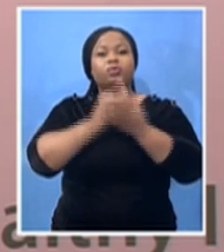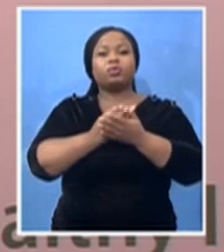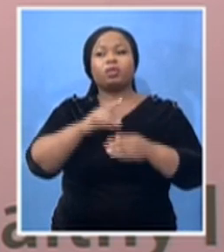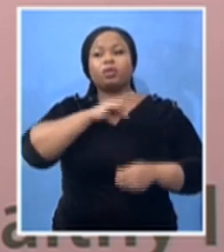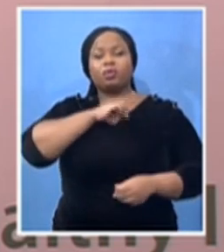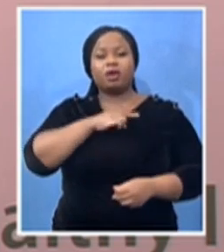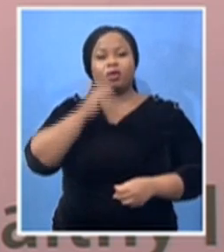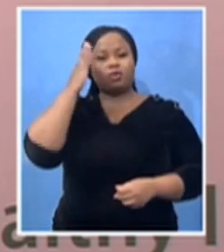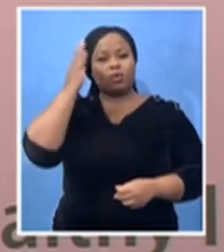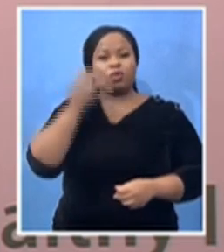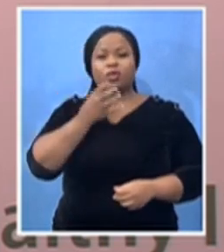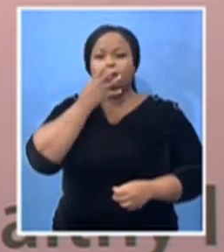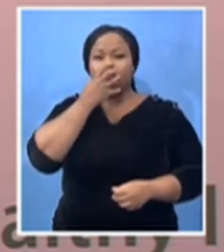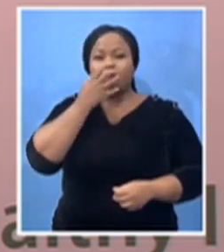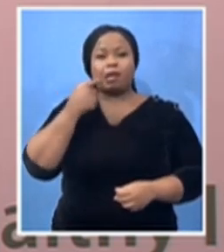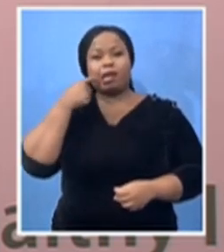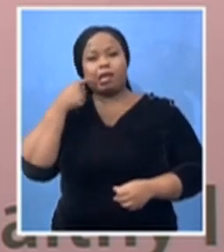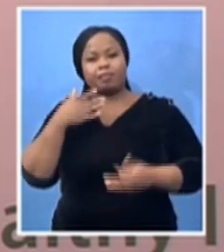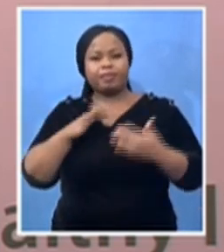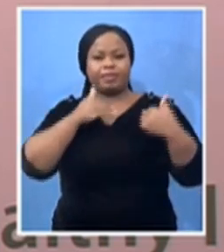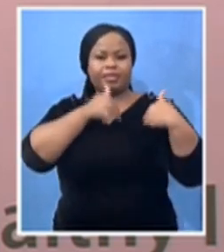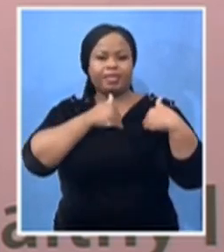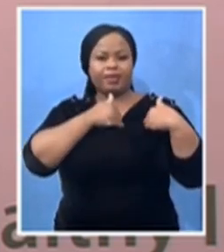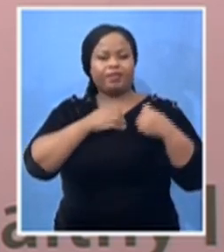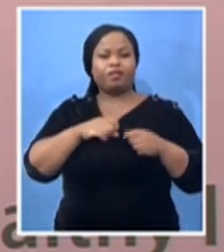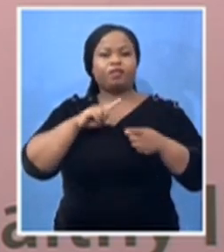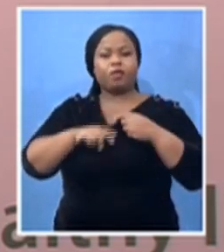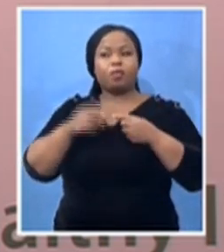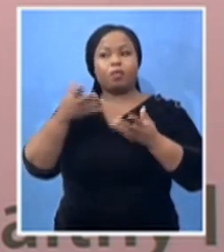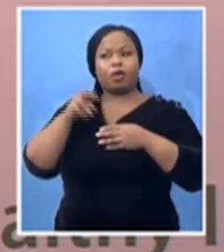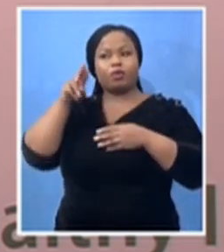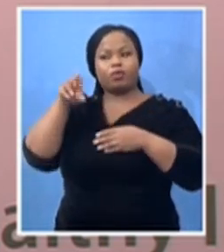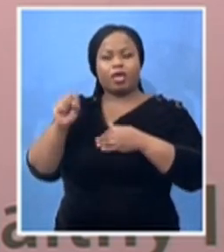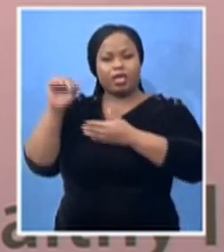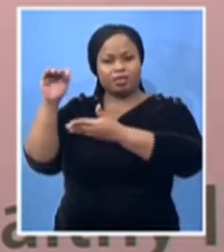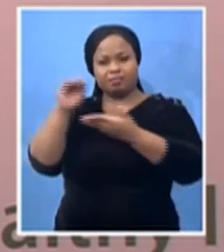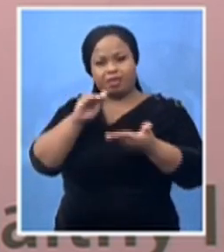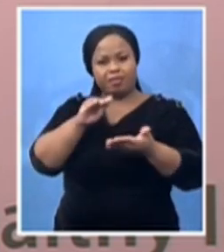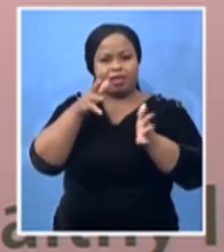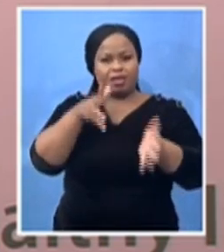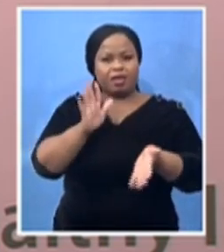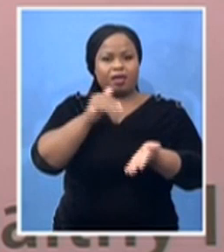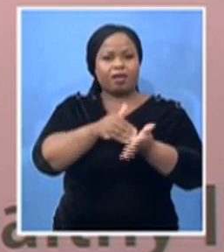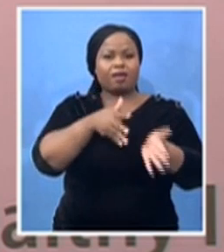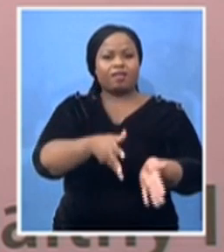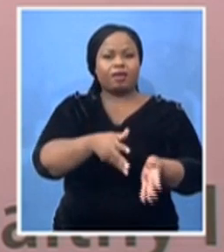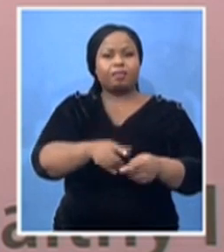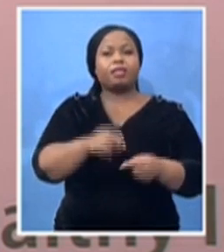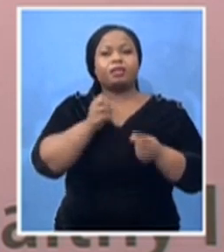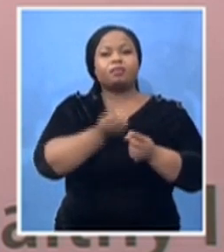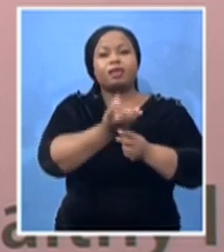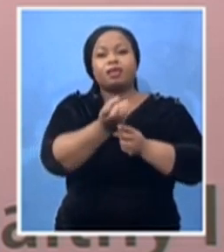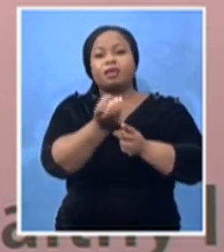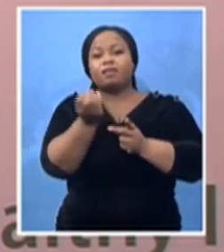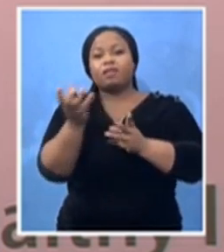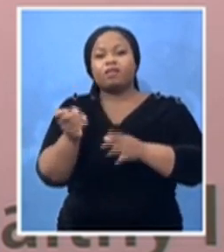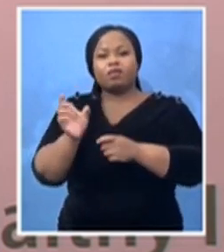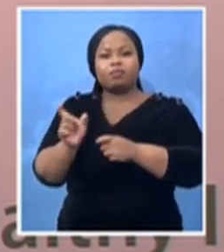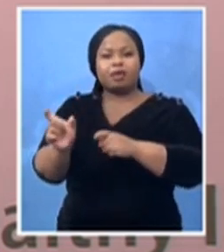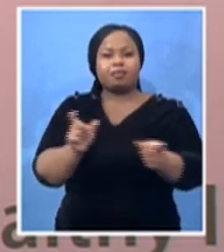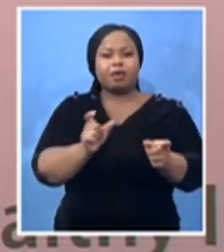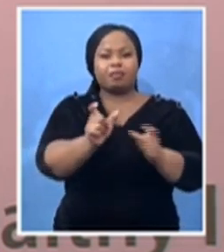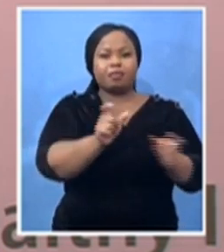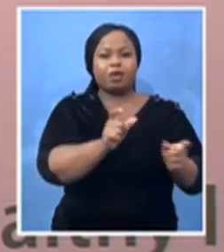sound from the United States, but they shall be distributed and installed at intensive care units across